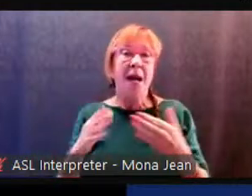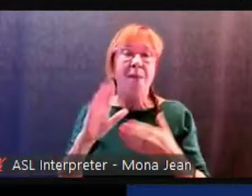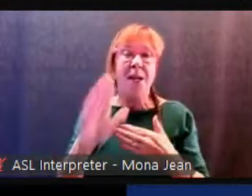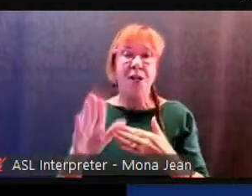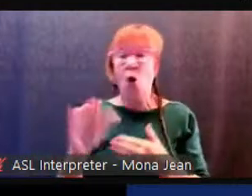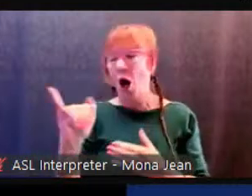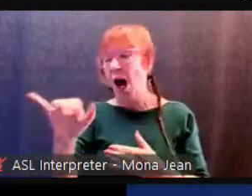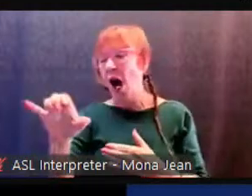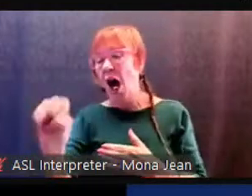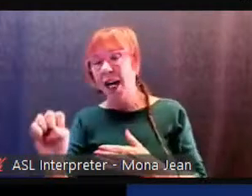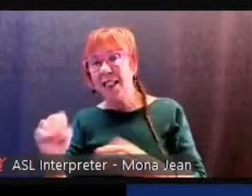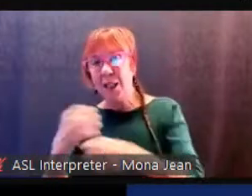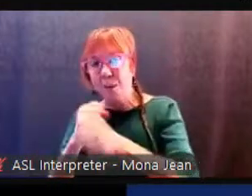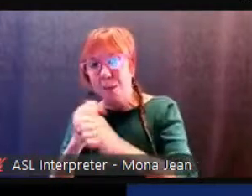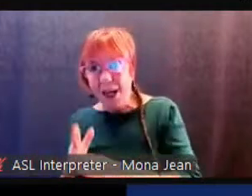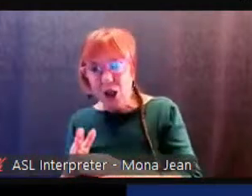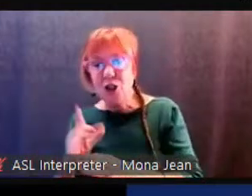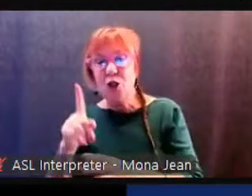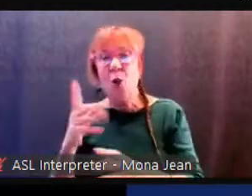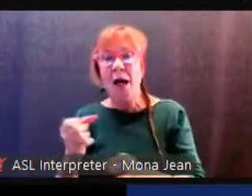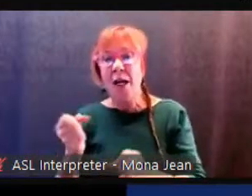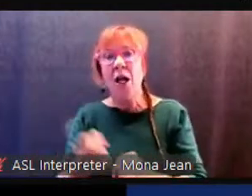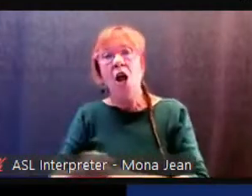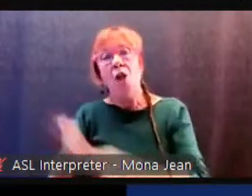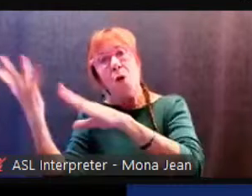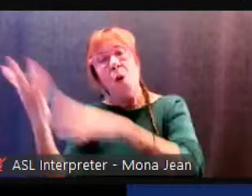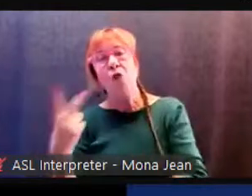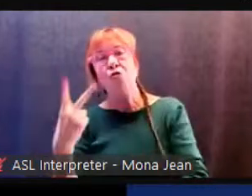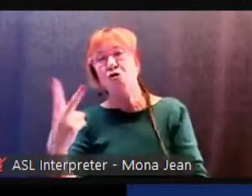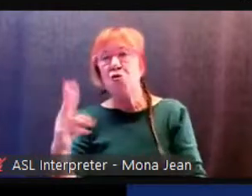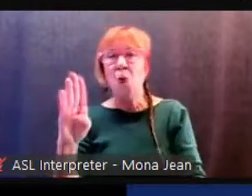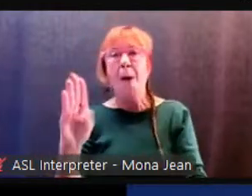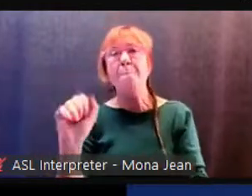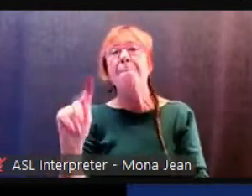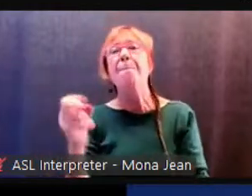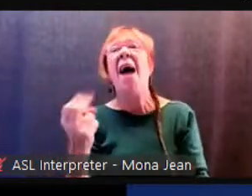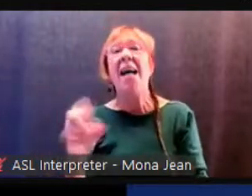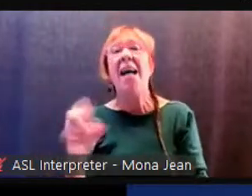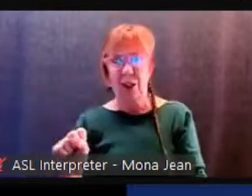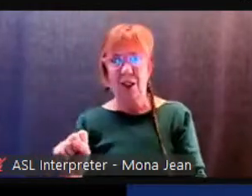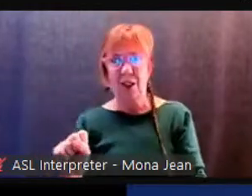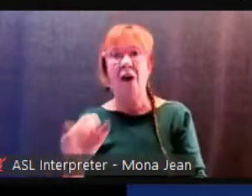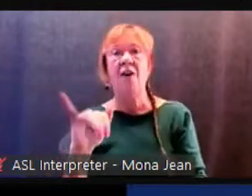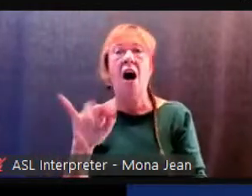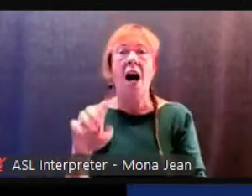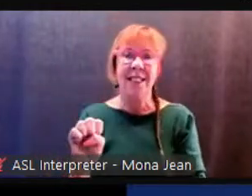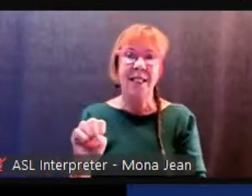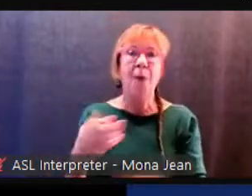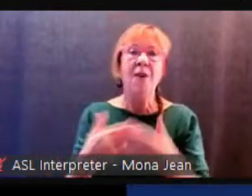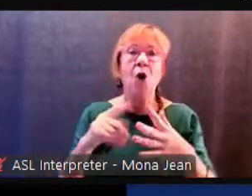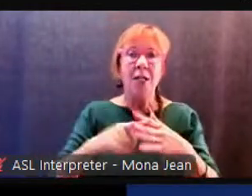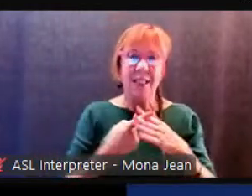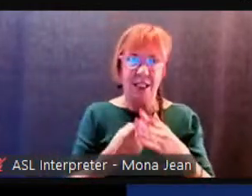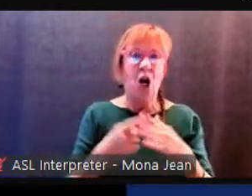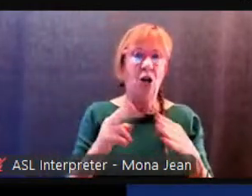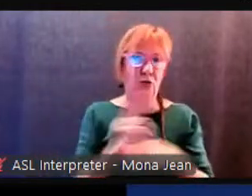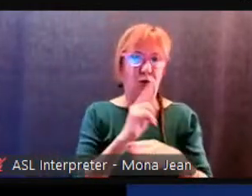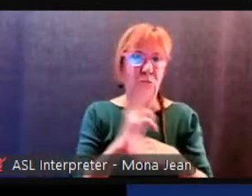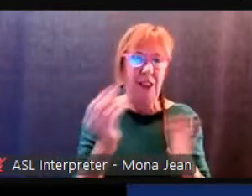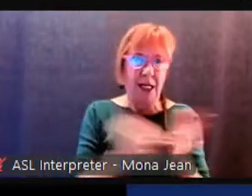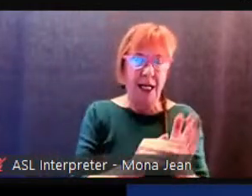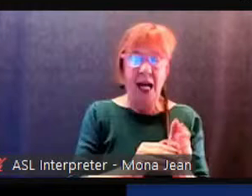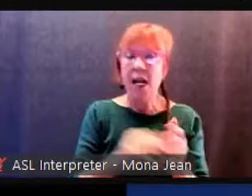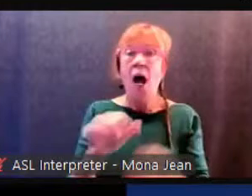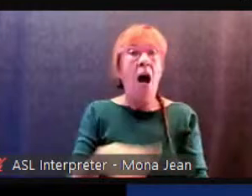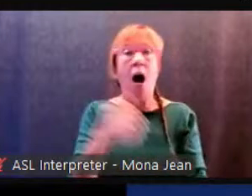batches of ice before you resume normal use. And again, any other water quality issues that you come